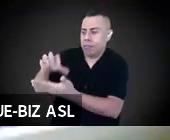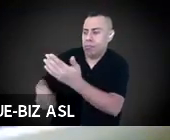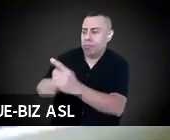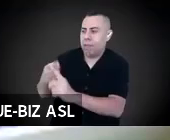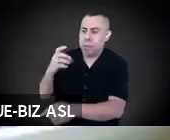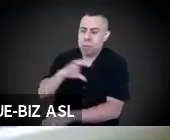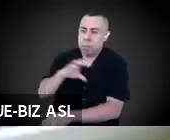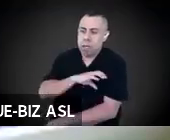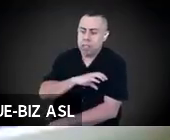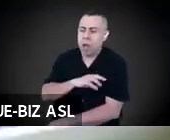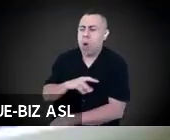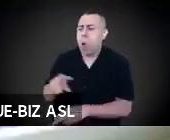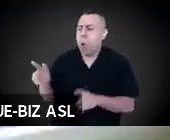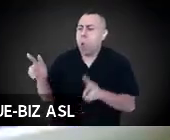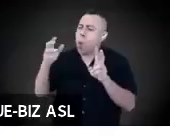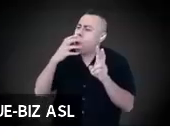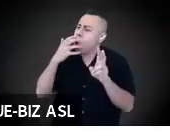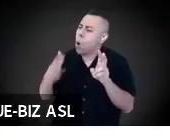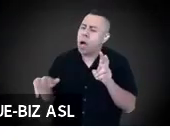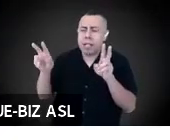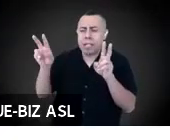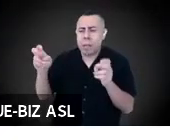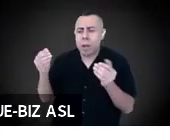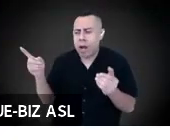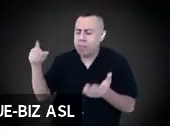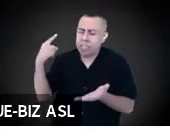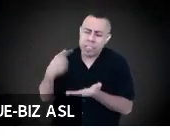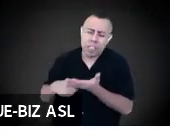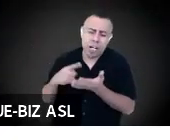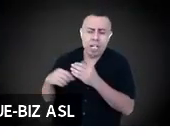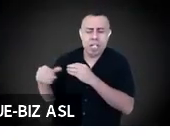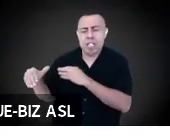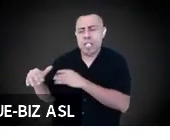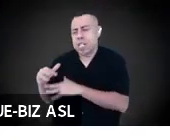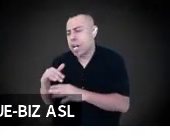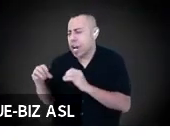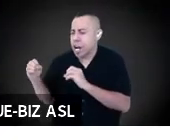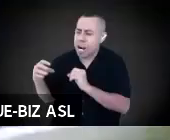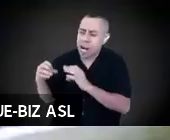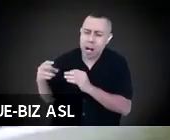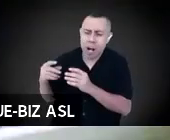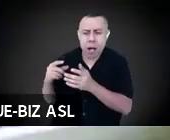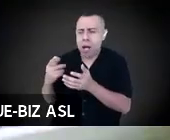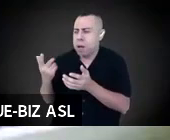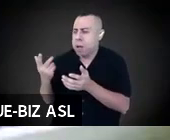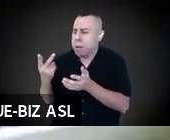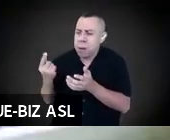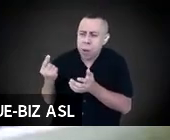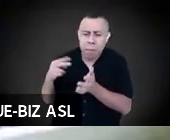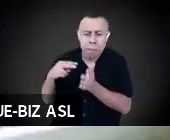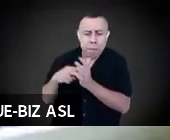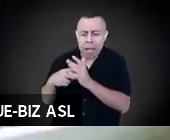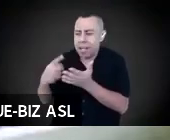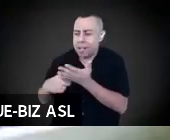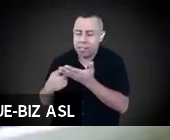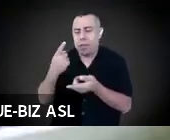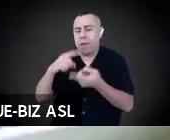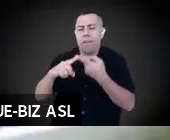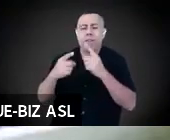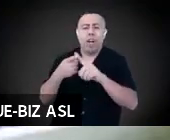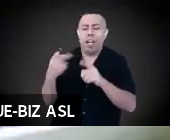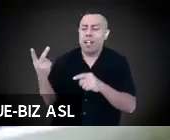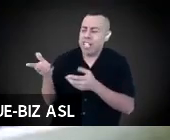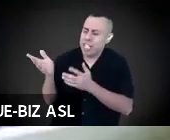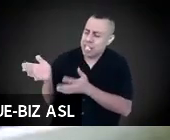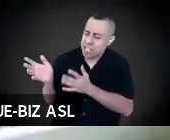is a big topic right now, and what does that mean? My friend asked me, what